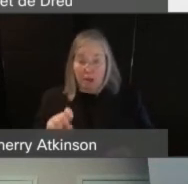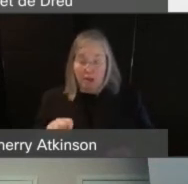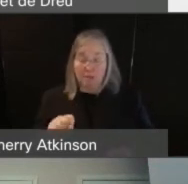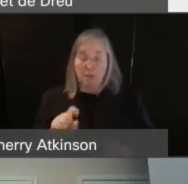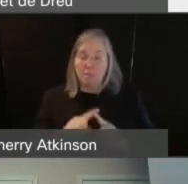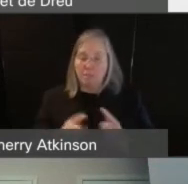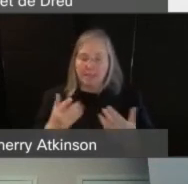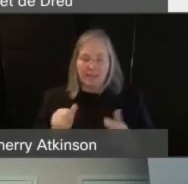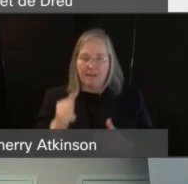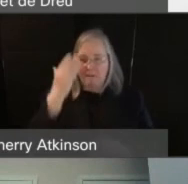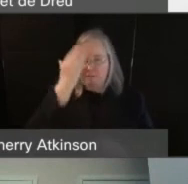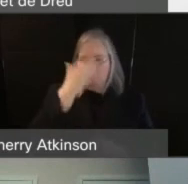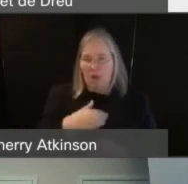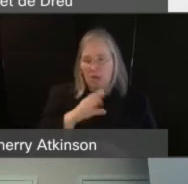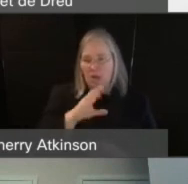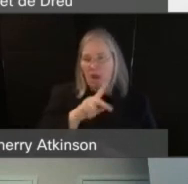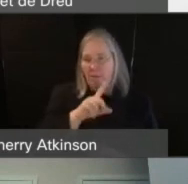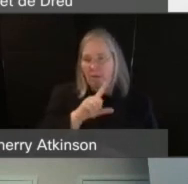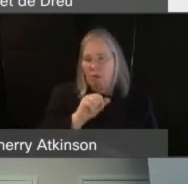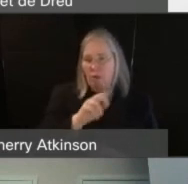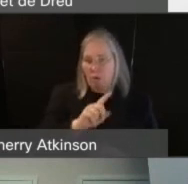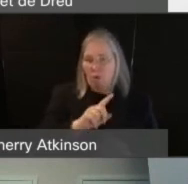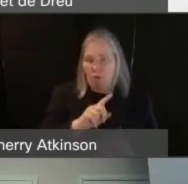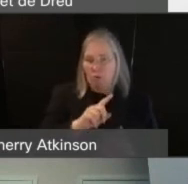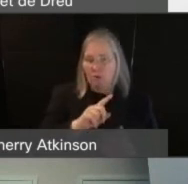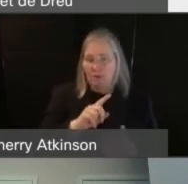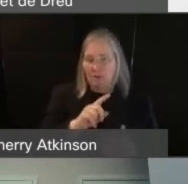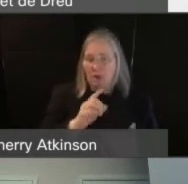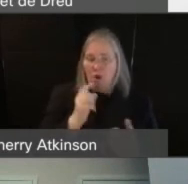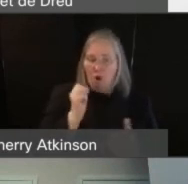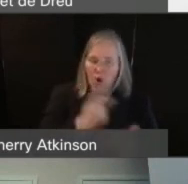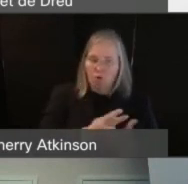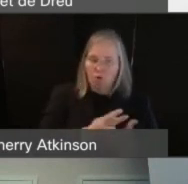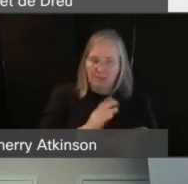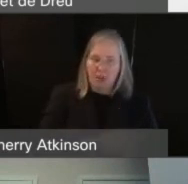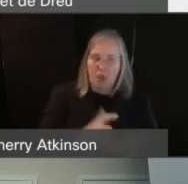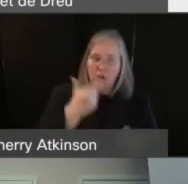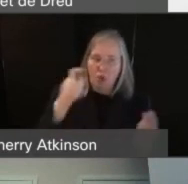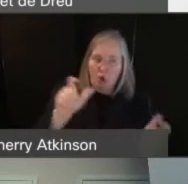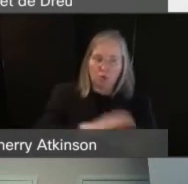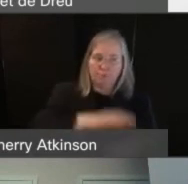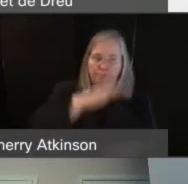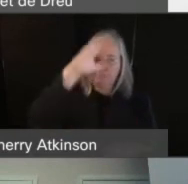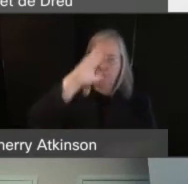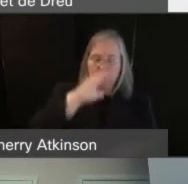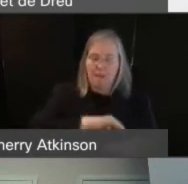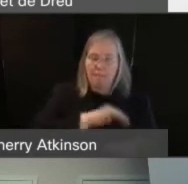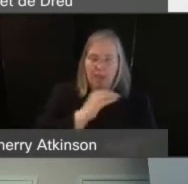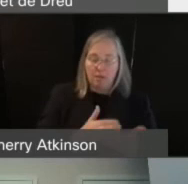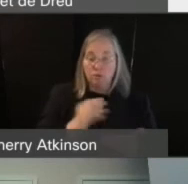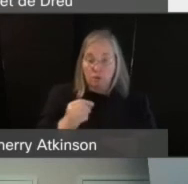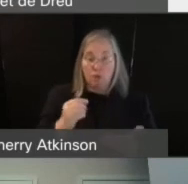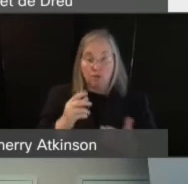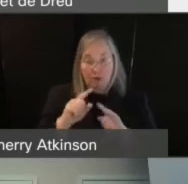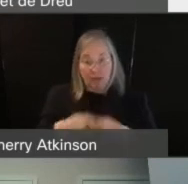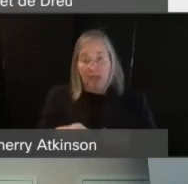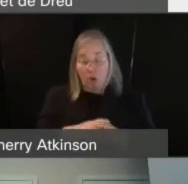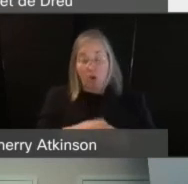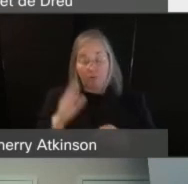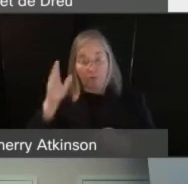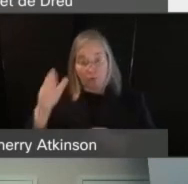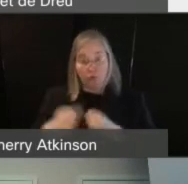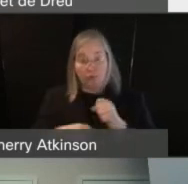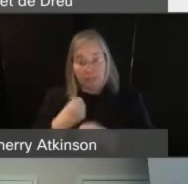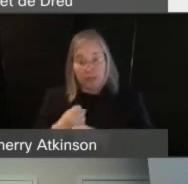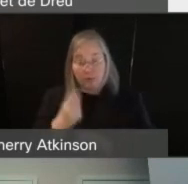upload big amount authorized. So they're counting on all future years of revenue from that resources are paying for